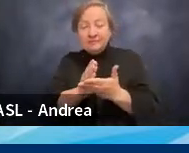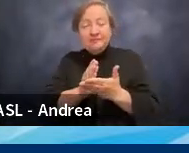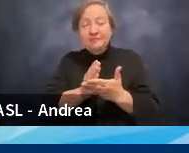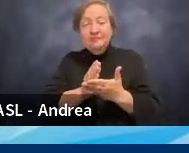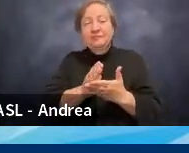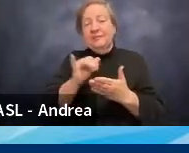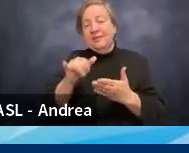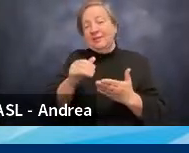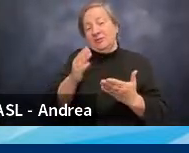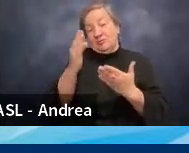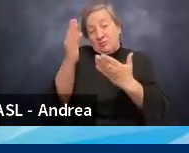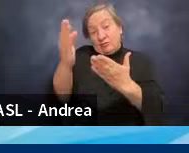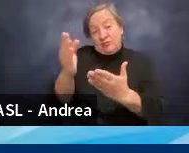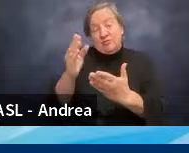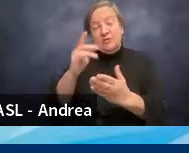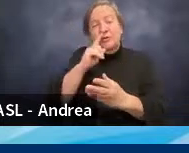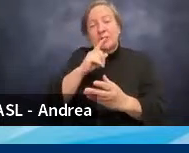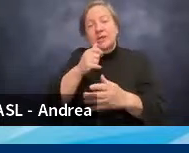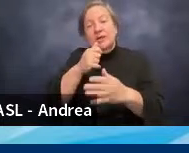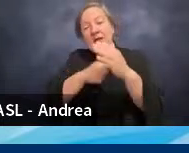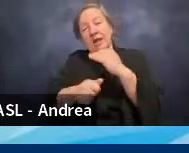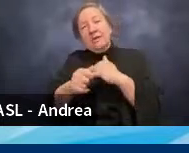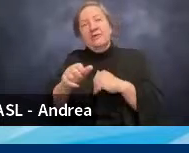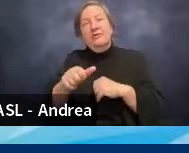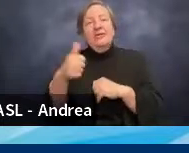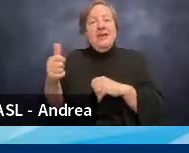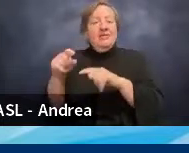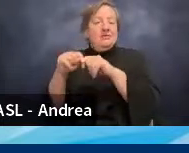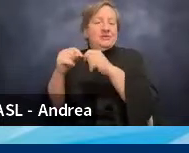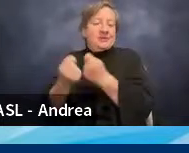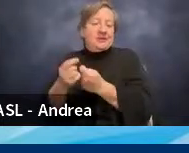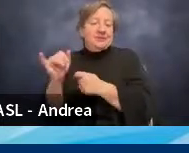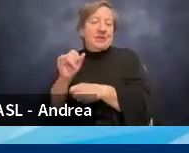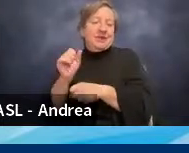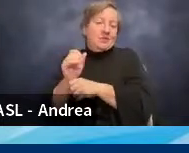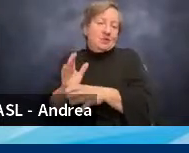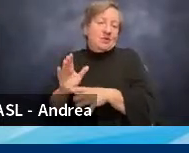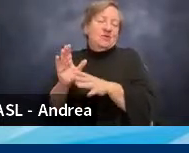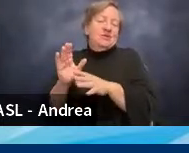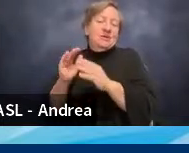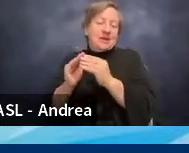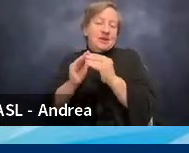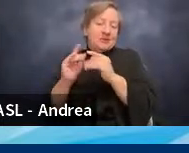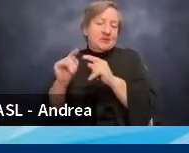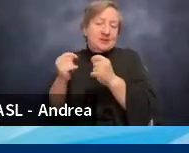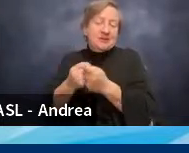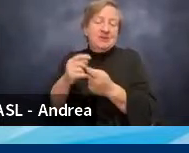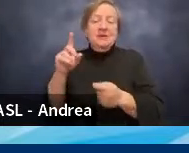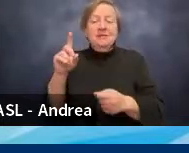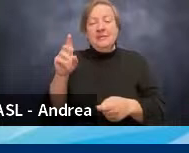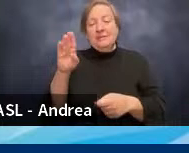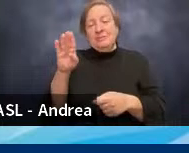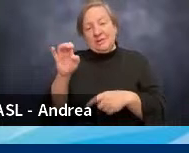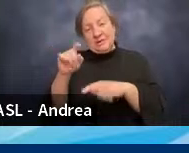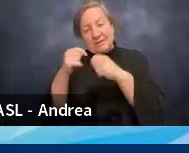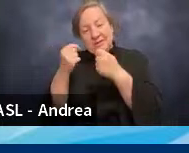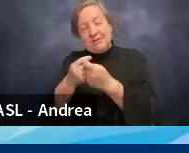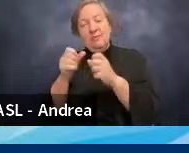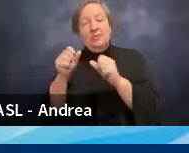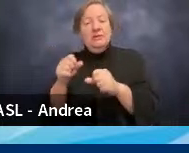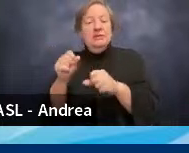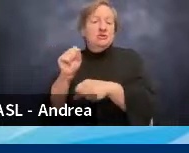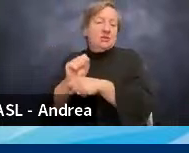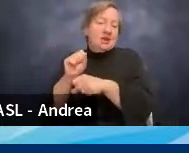these recommendations really fall under the purview of some of these other teams, like the workforce equity team, DBE team, the potential labor